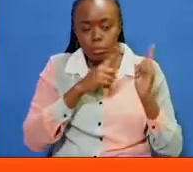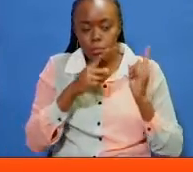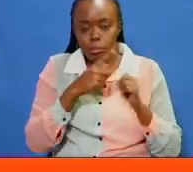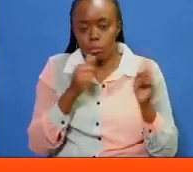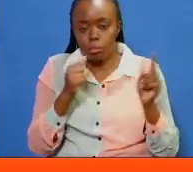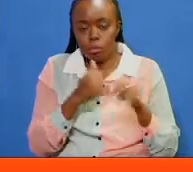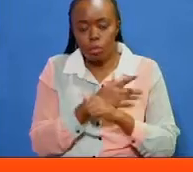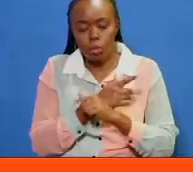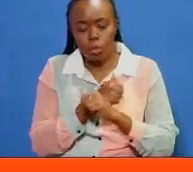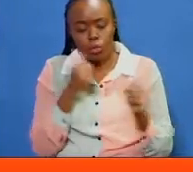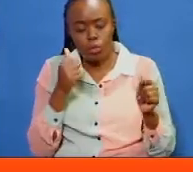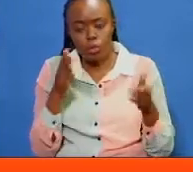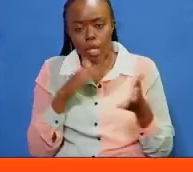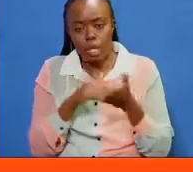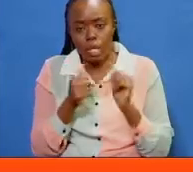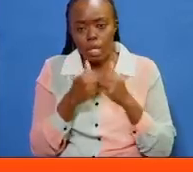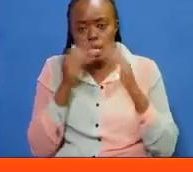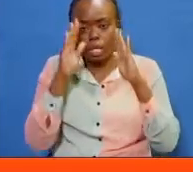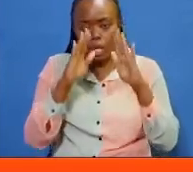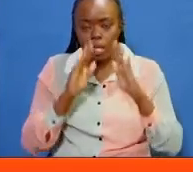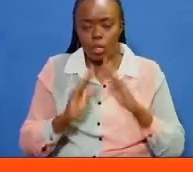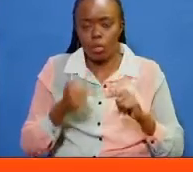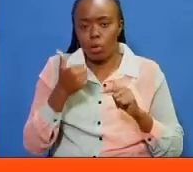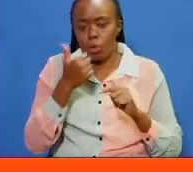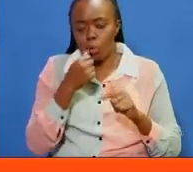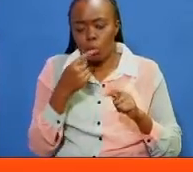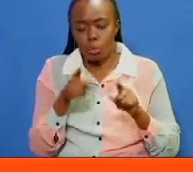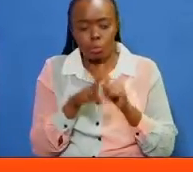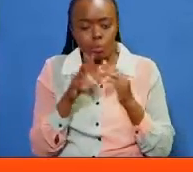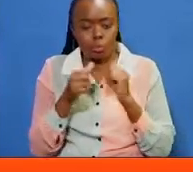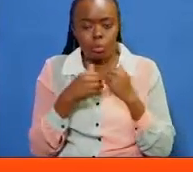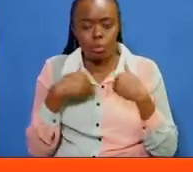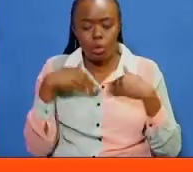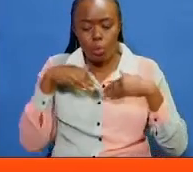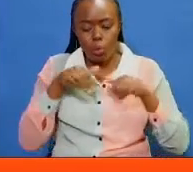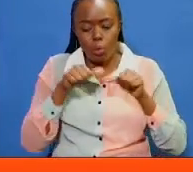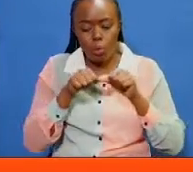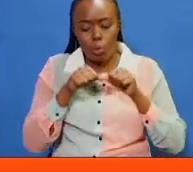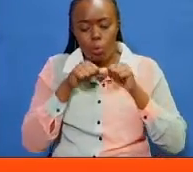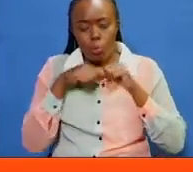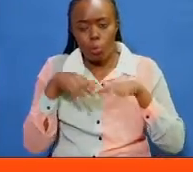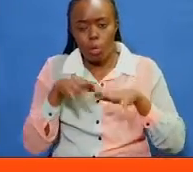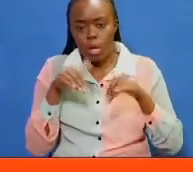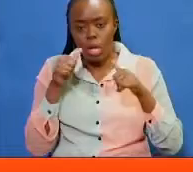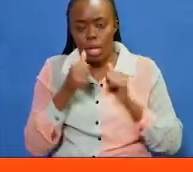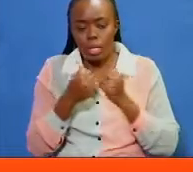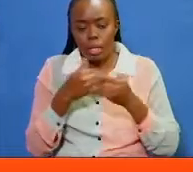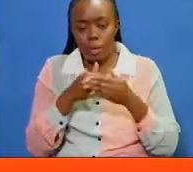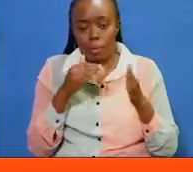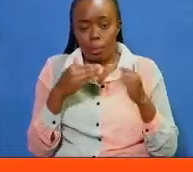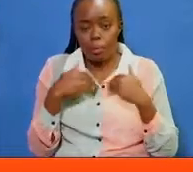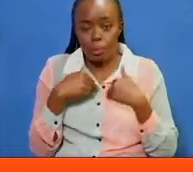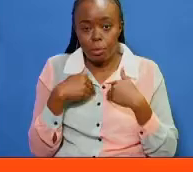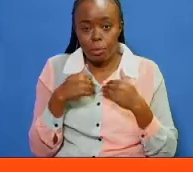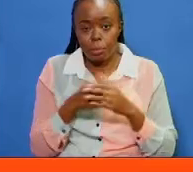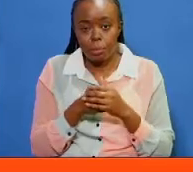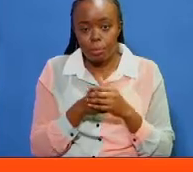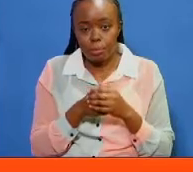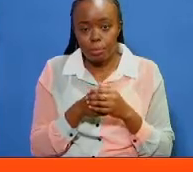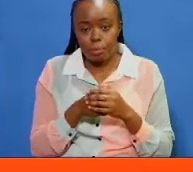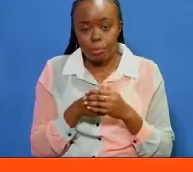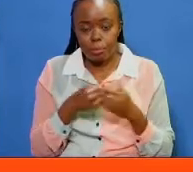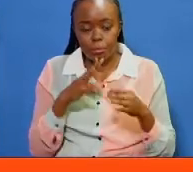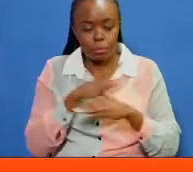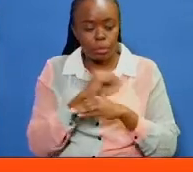far distances to get the important jab and forced to wait for long before they could be vaccinated,